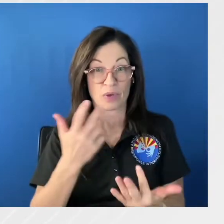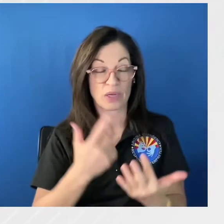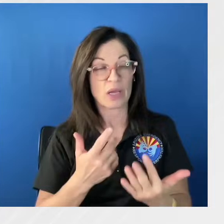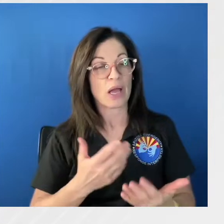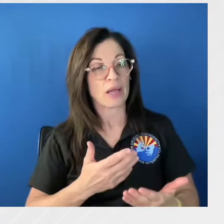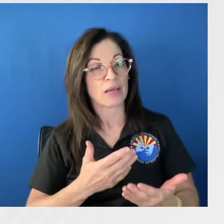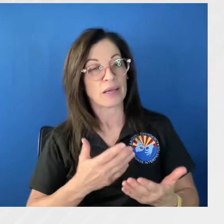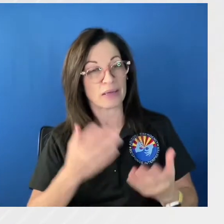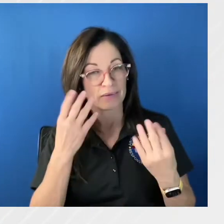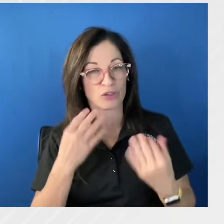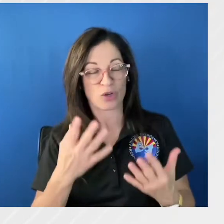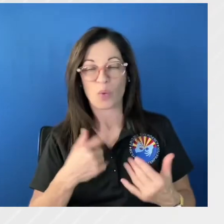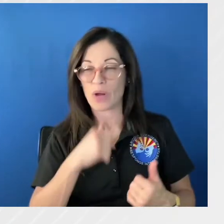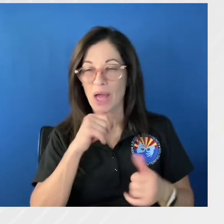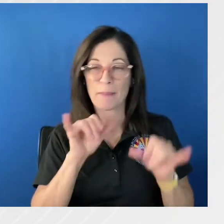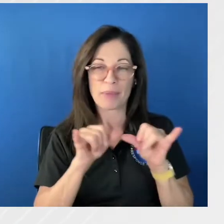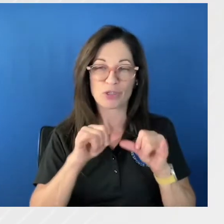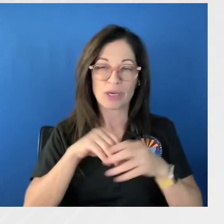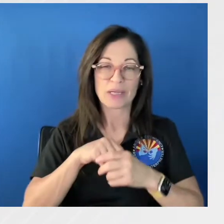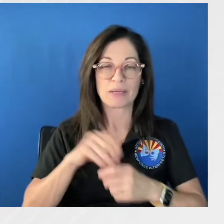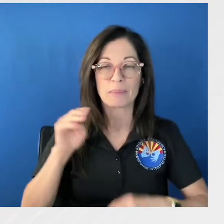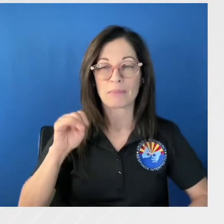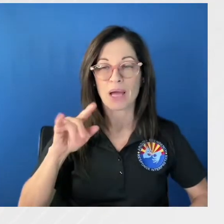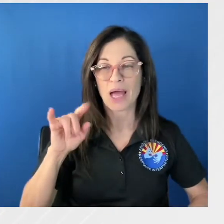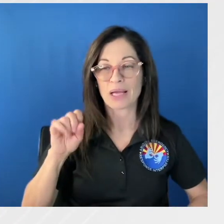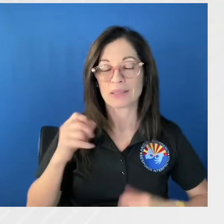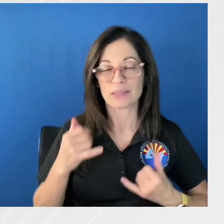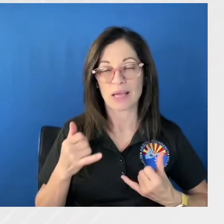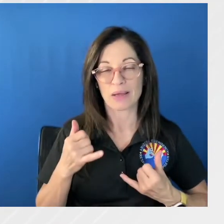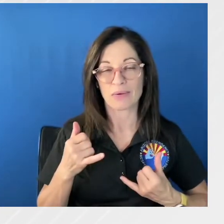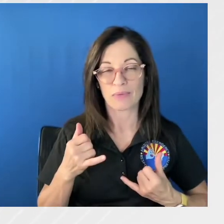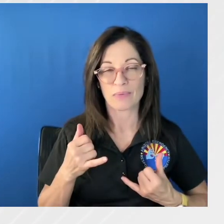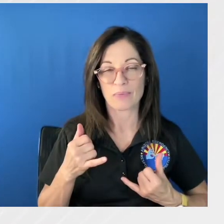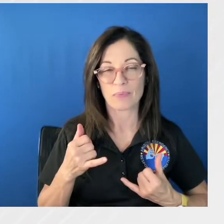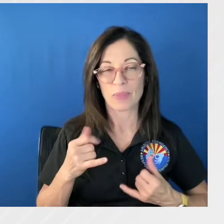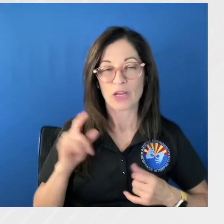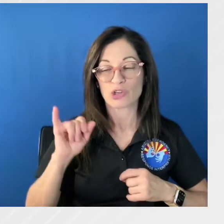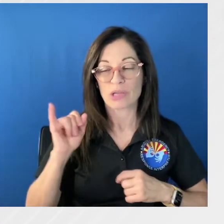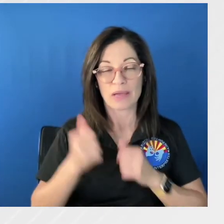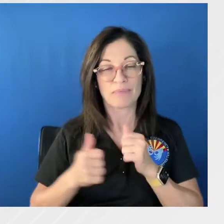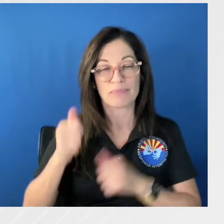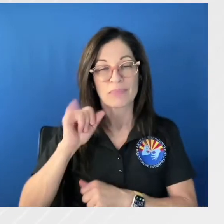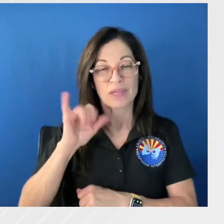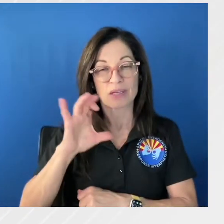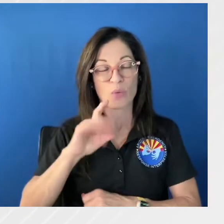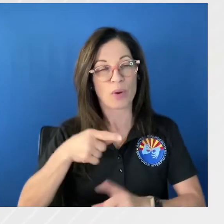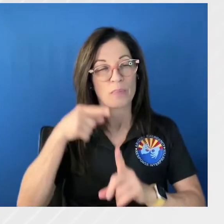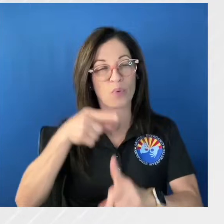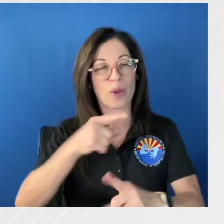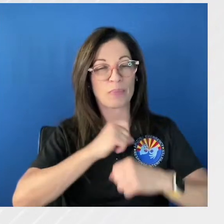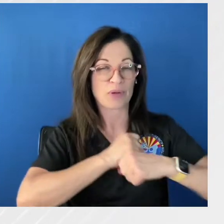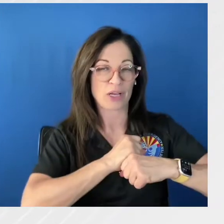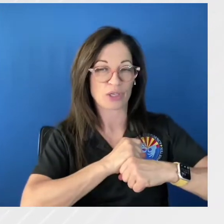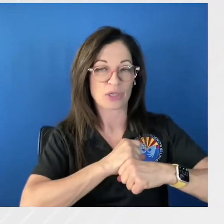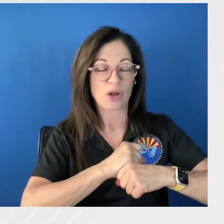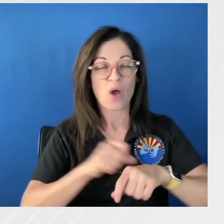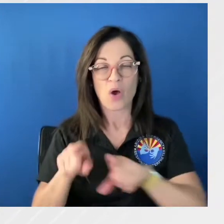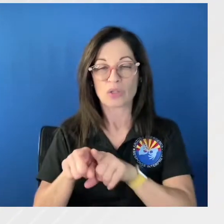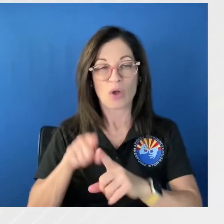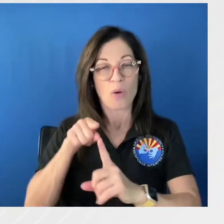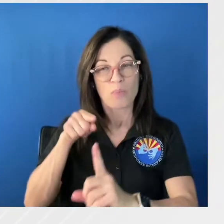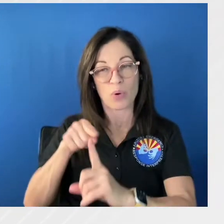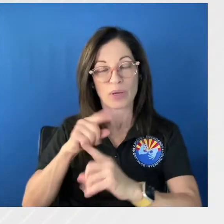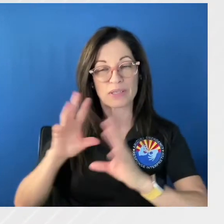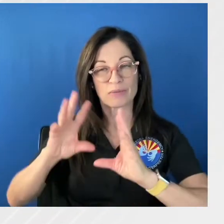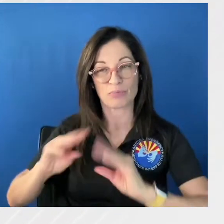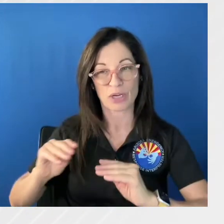measuring that in miles now. We're like Incident Commander, we're in point protection. We're also in like a point suppression effort. So we're identifying